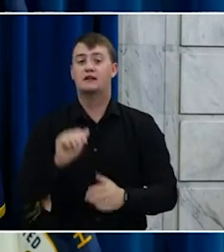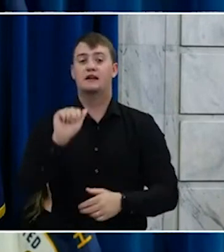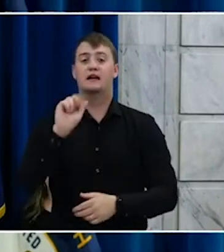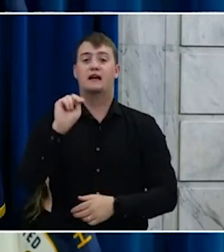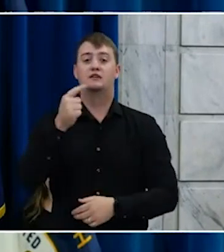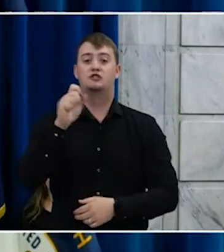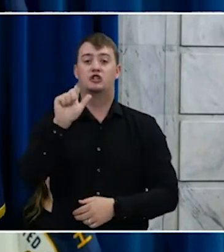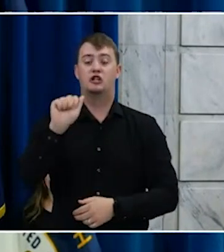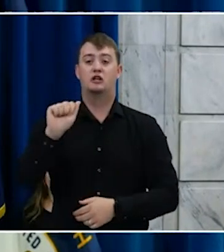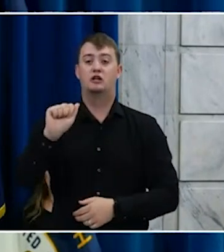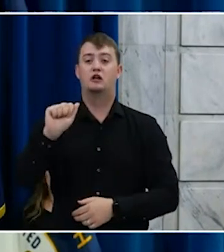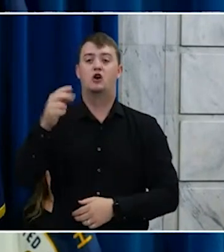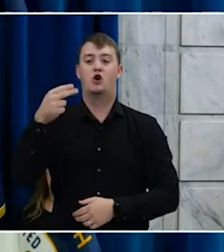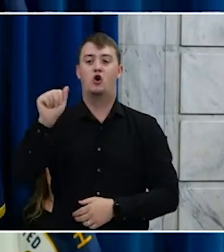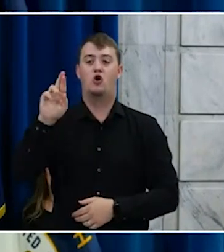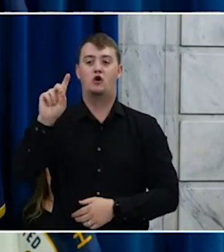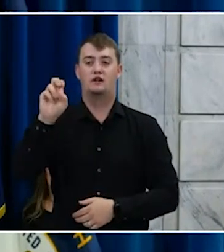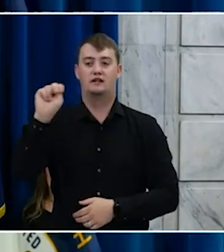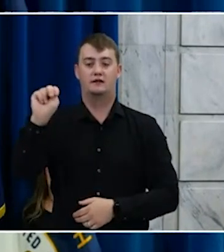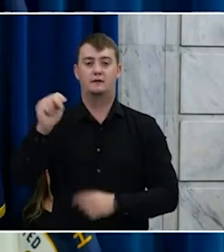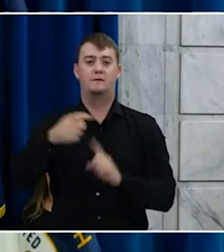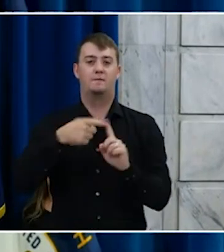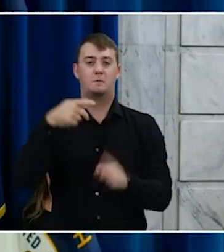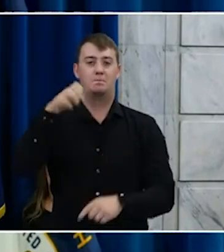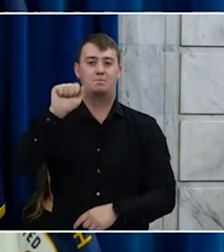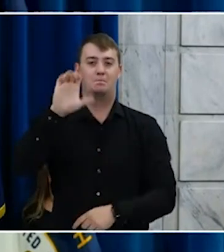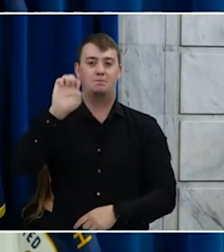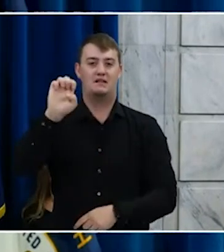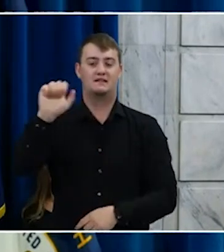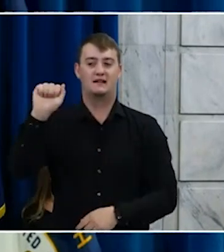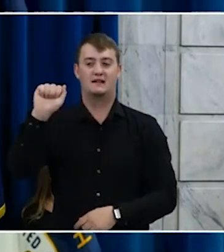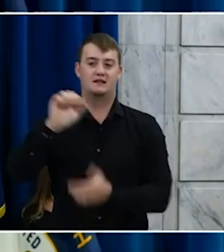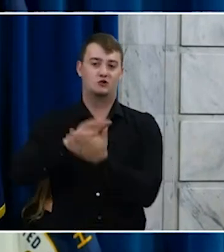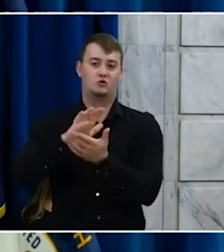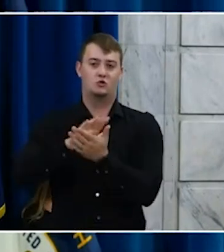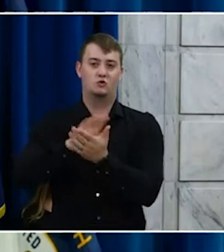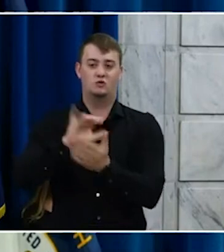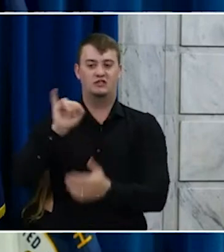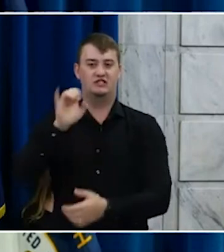Angela Nicole Harden from Peace Academy in Jefferson County.